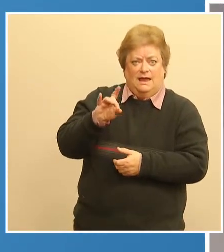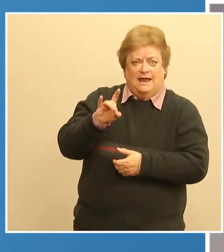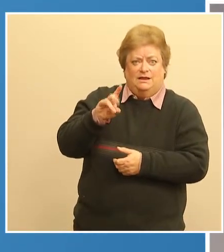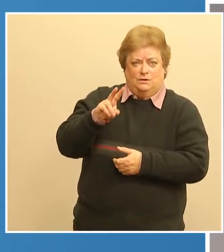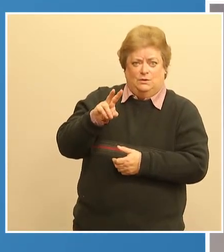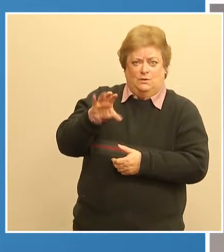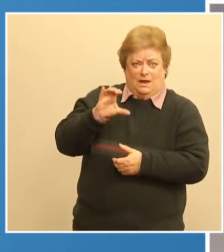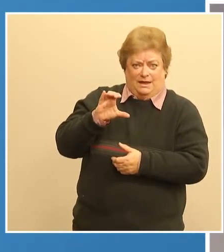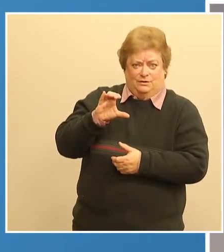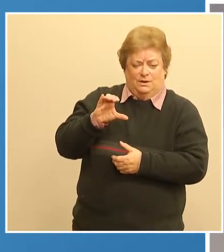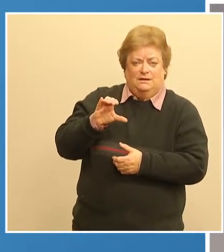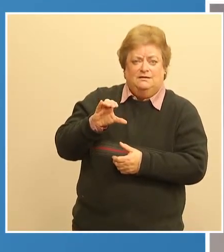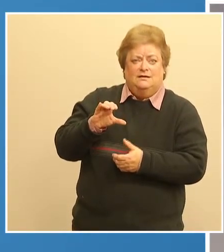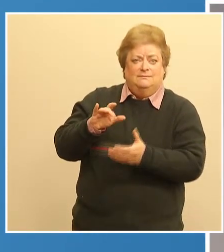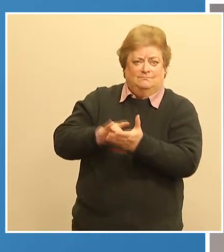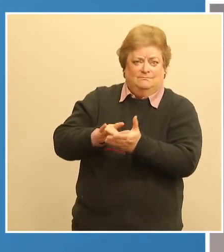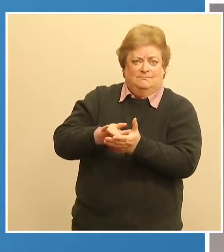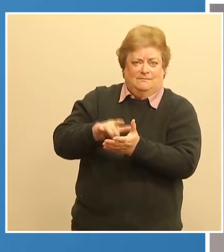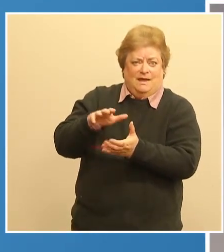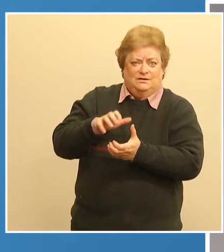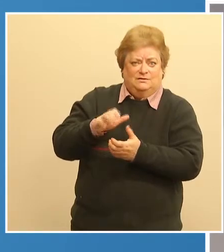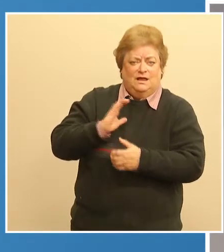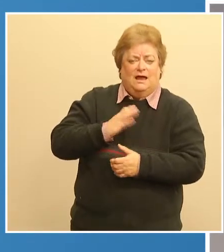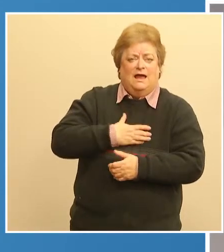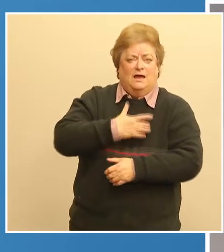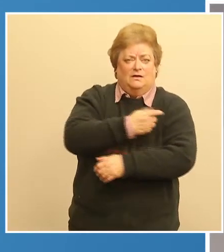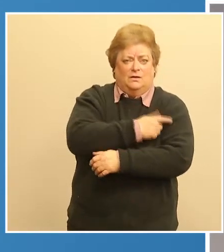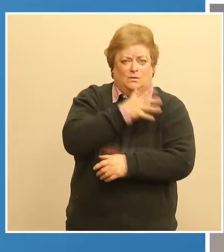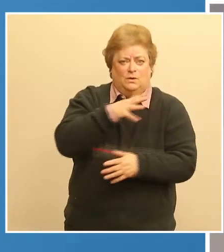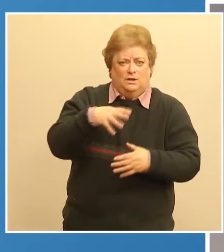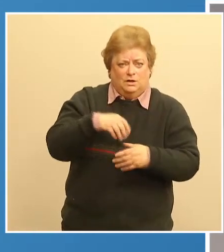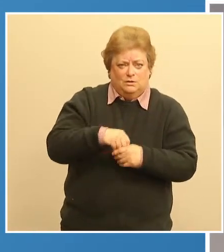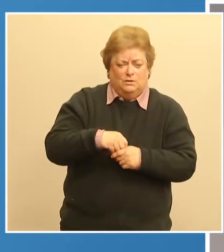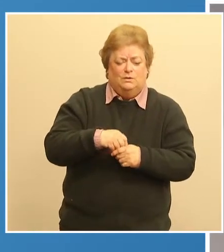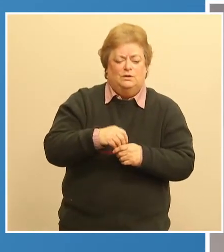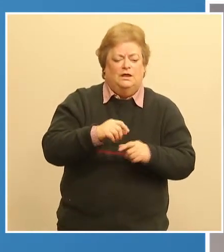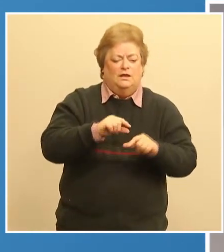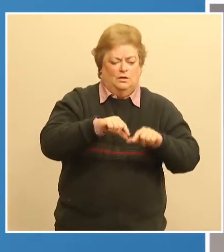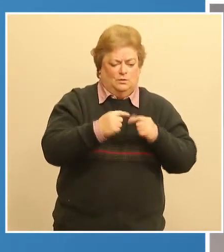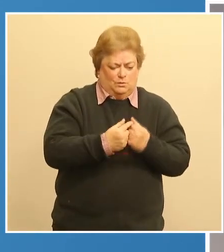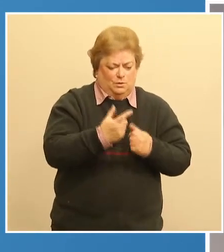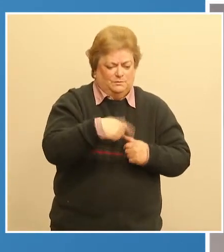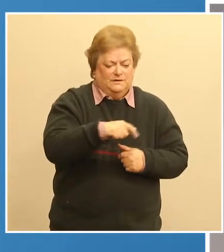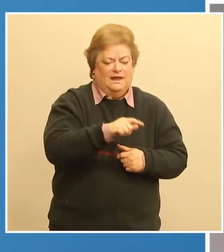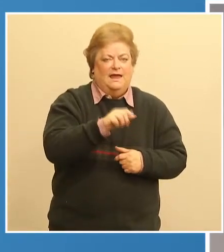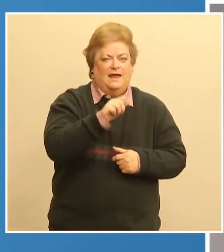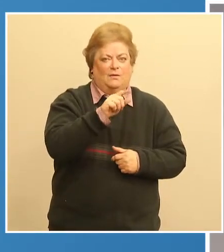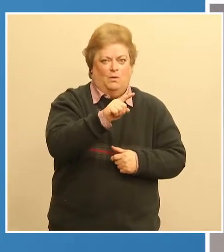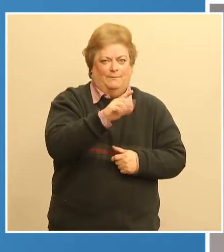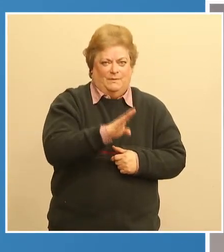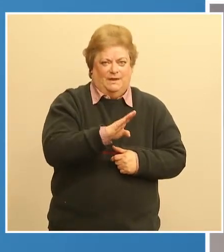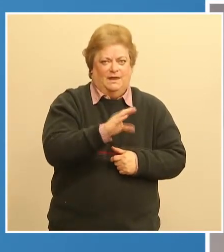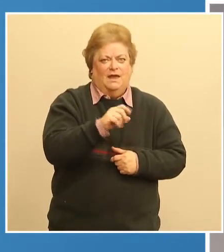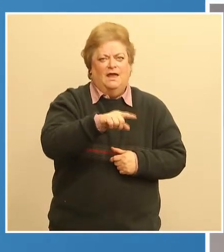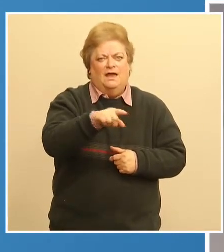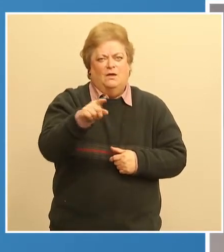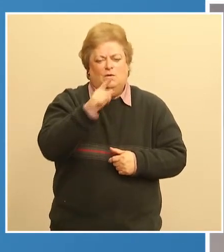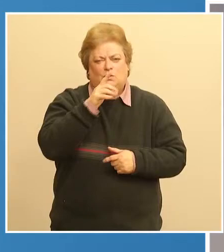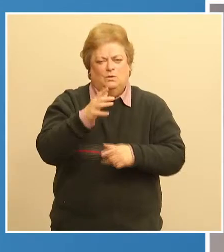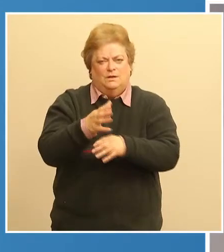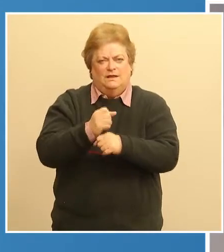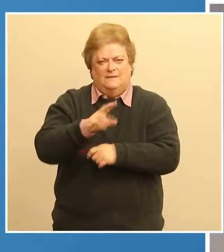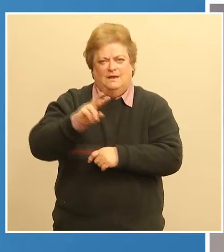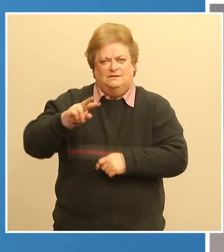of vaccine. Our vaccination efforts will include additional groups in Phase 1B and others who are receiving